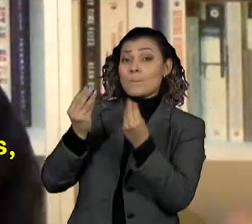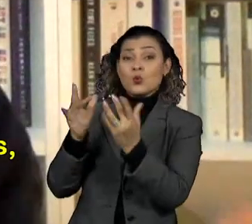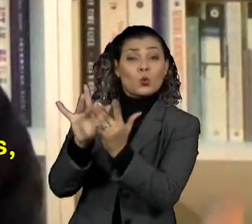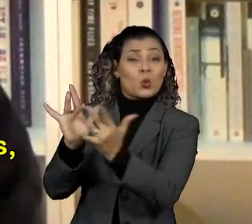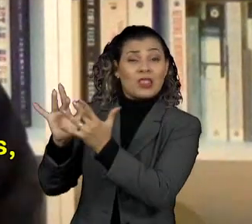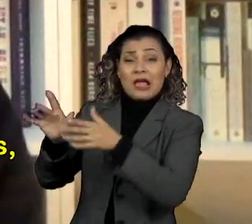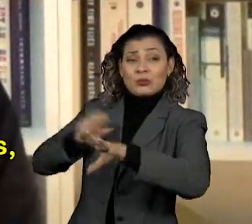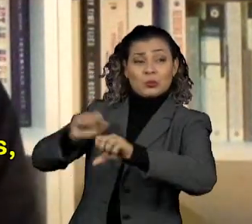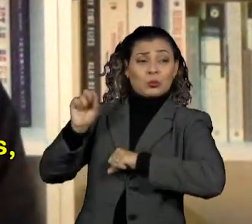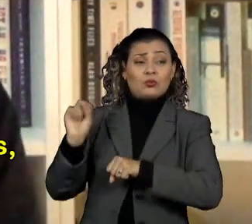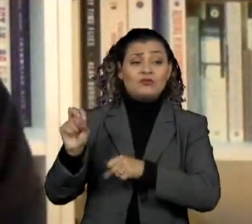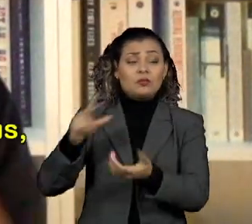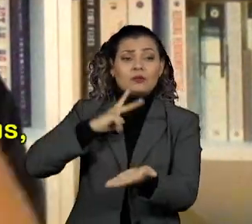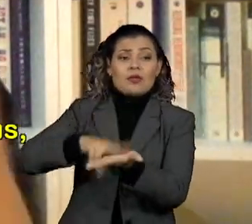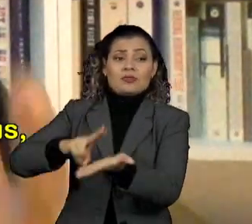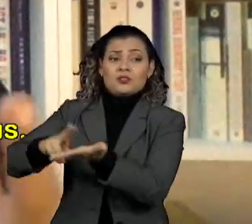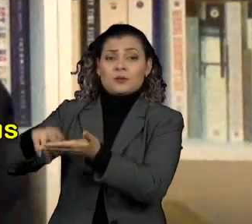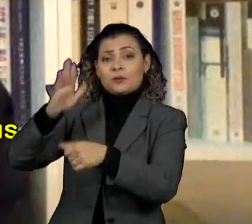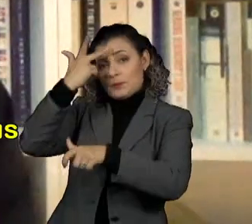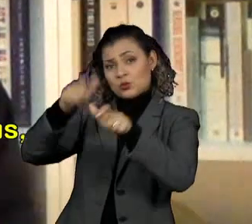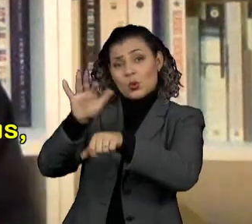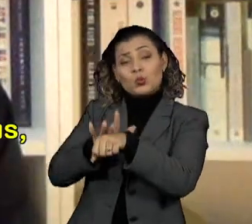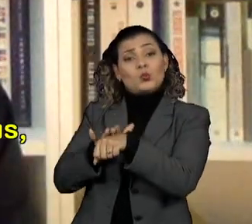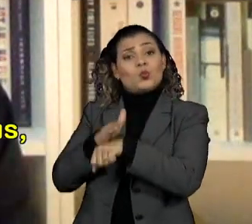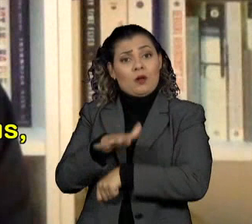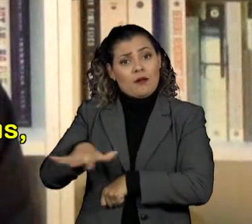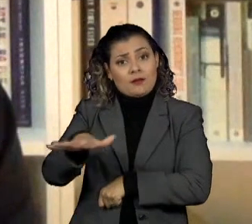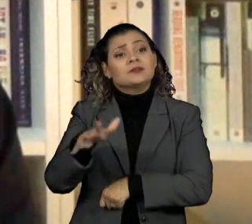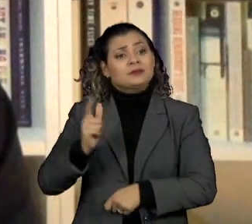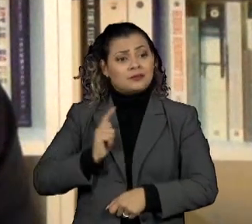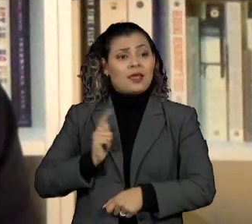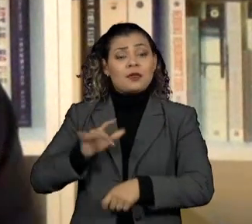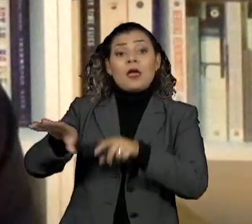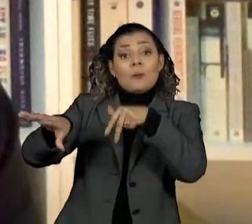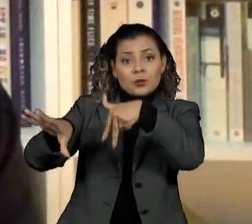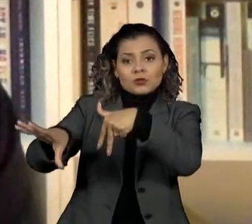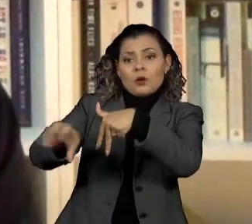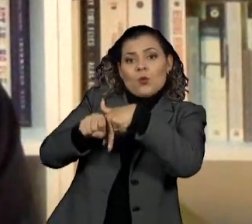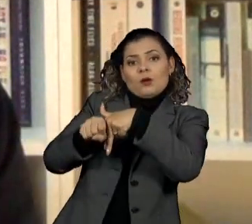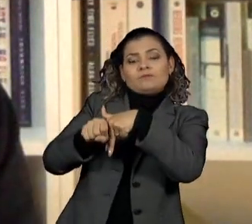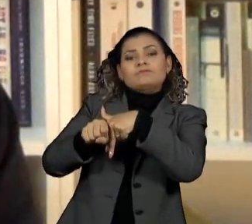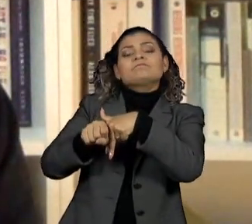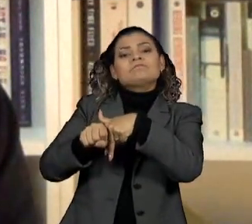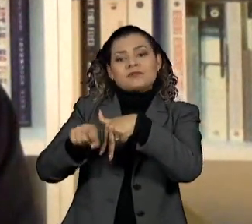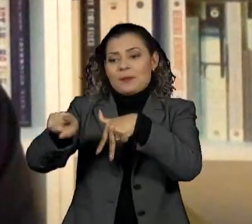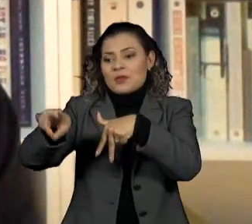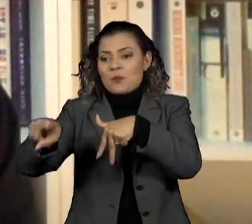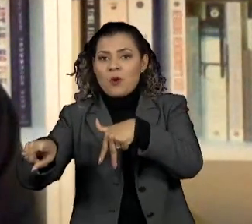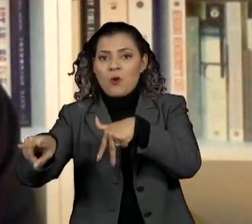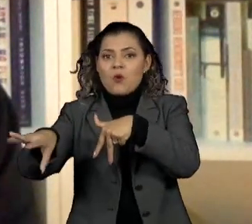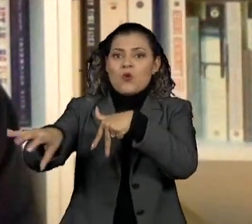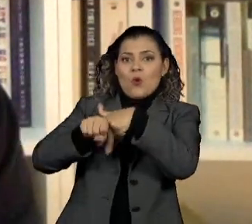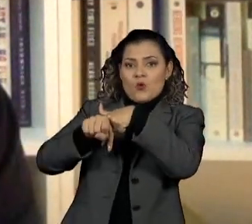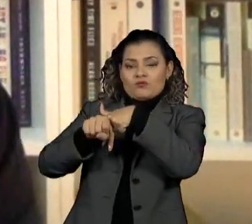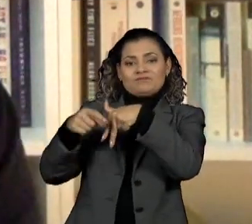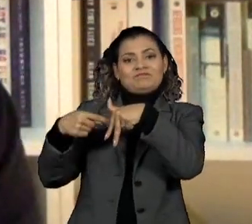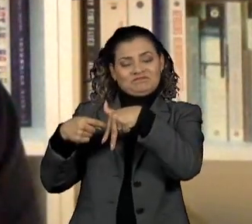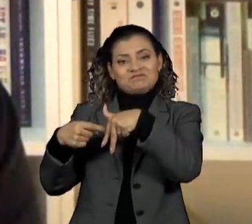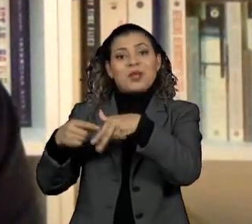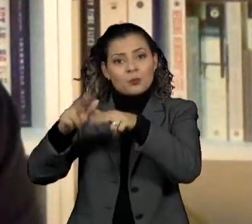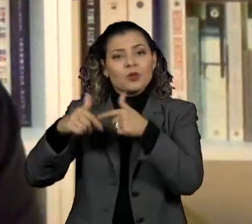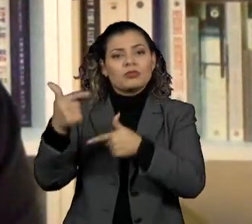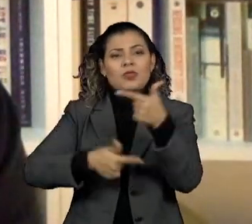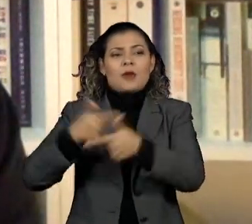seeing patients who are very sick and are emitting higher doses of virus, the fact that even young frontline workers have died in this